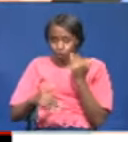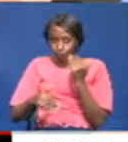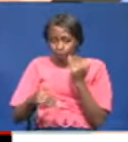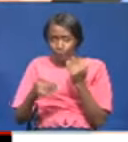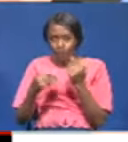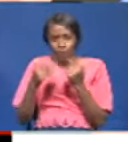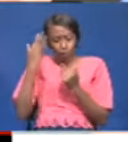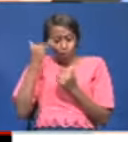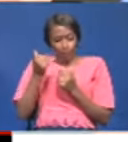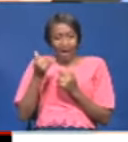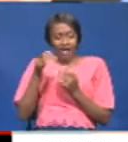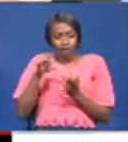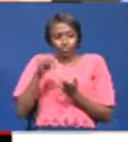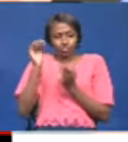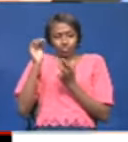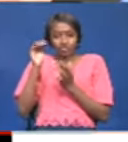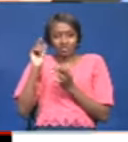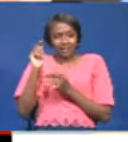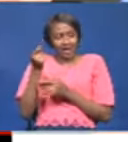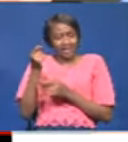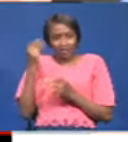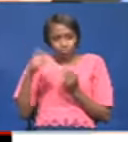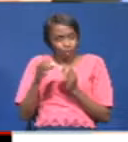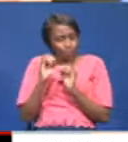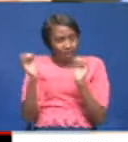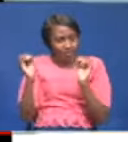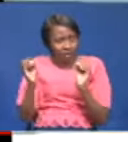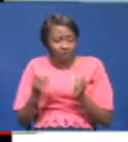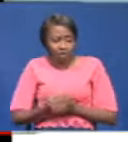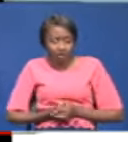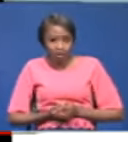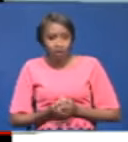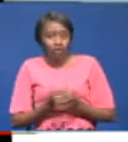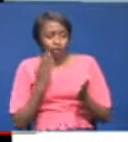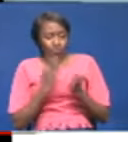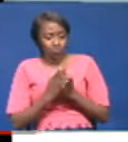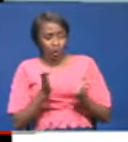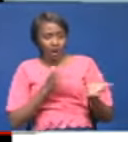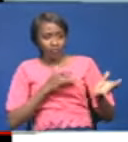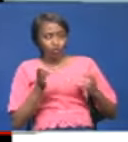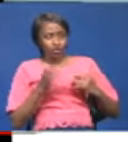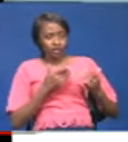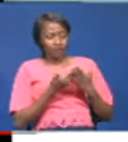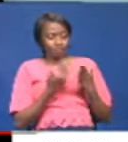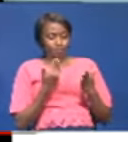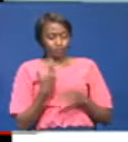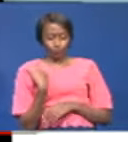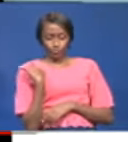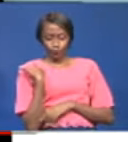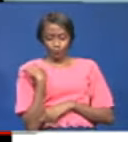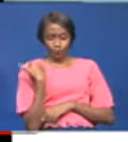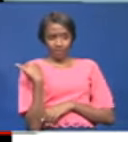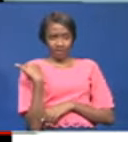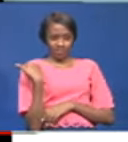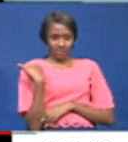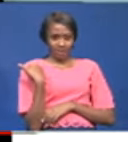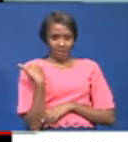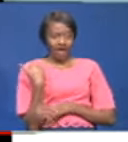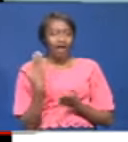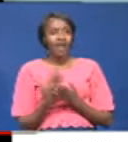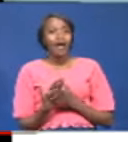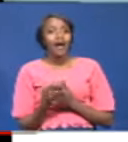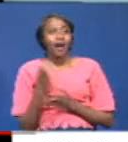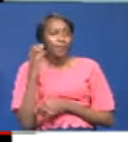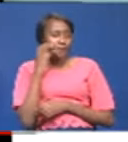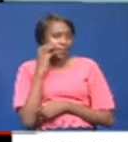in this place? That's what we're asking. Concerns have been raised about that, you know, even just yesterday, I believe it was the Interior CS, Dr. Fred Matiang'i, who